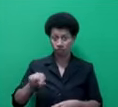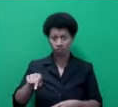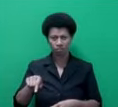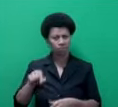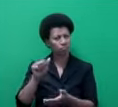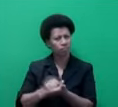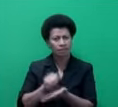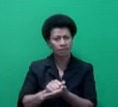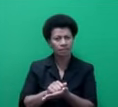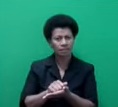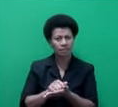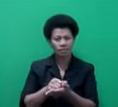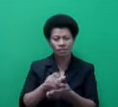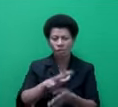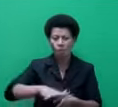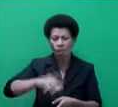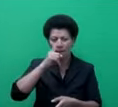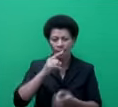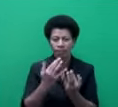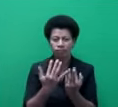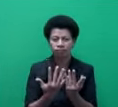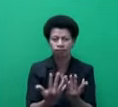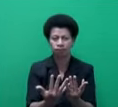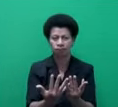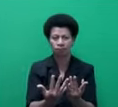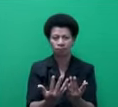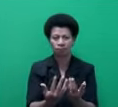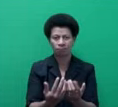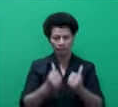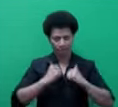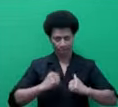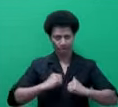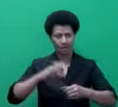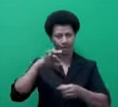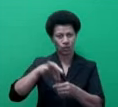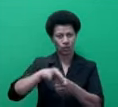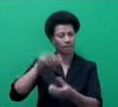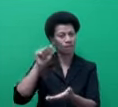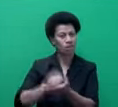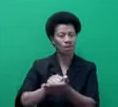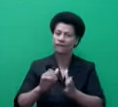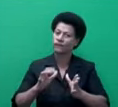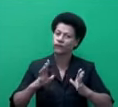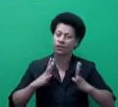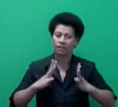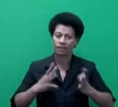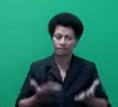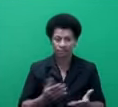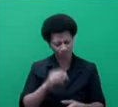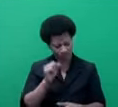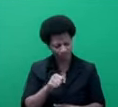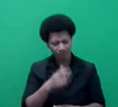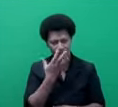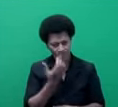to exercise their vote freely, sir. Now, you can't tell me that that's not enough for us. It is. And of course, there are things that they will